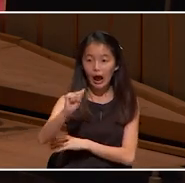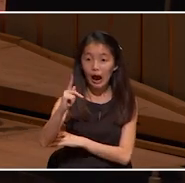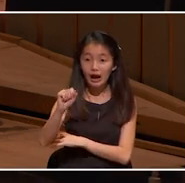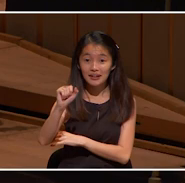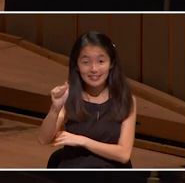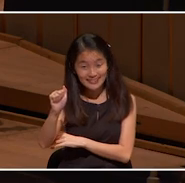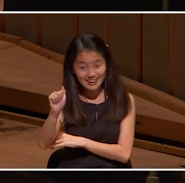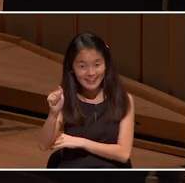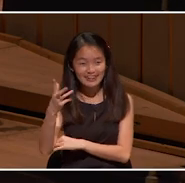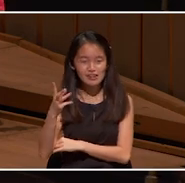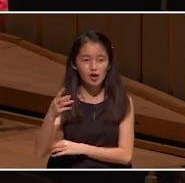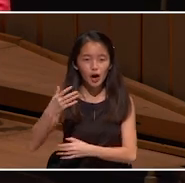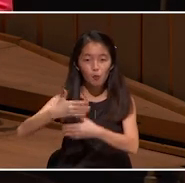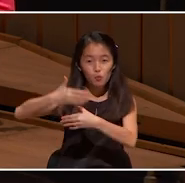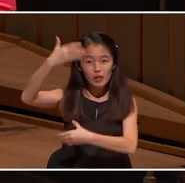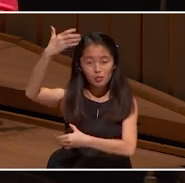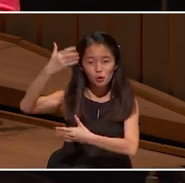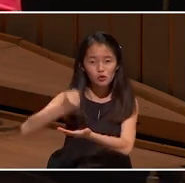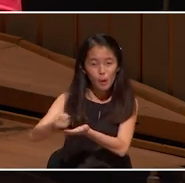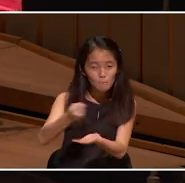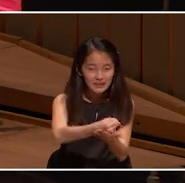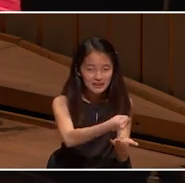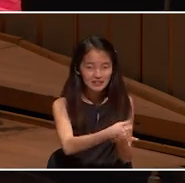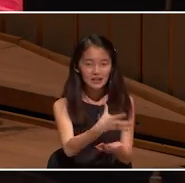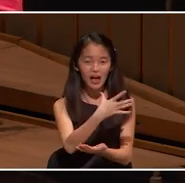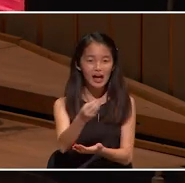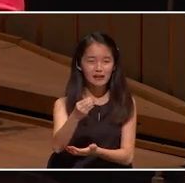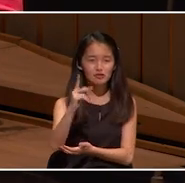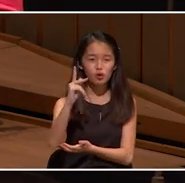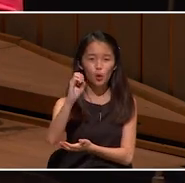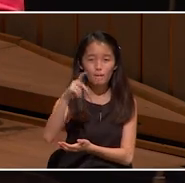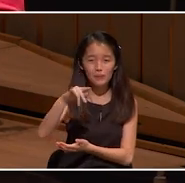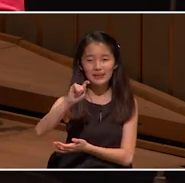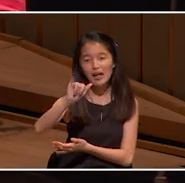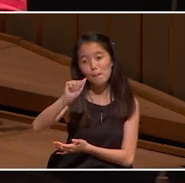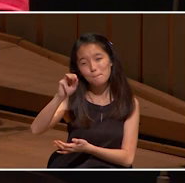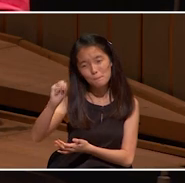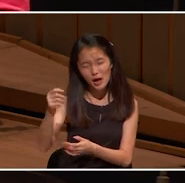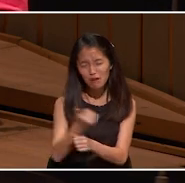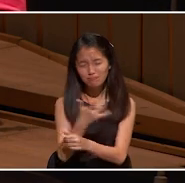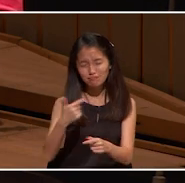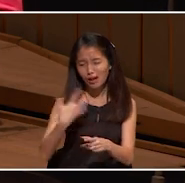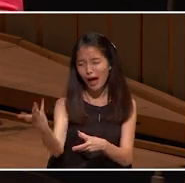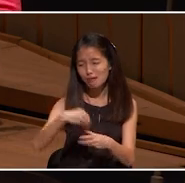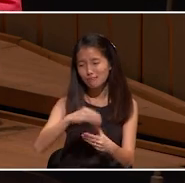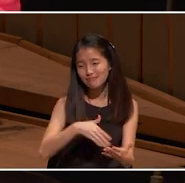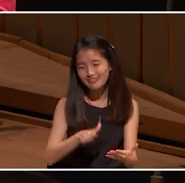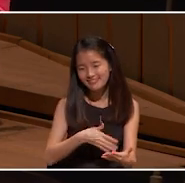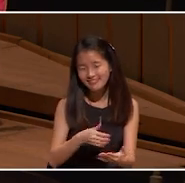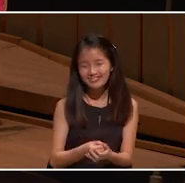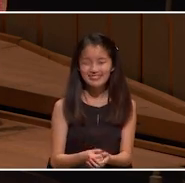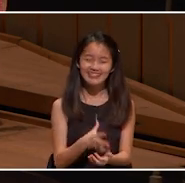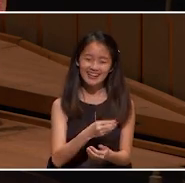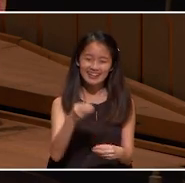I write about kopitiam, so things like that in the opera. And in the orchestral music, instrumental music, I often